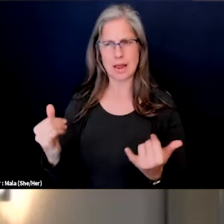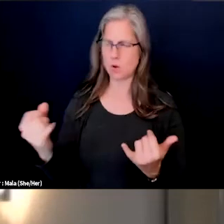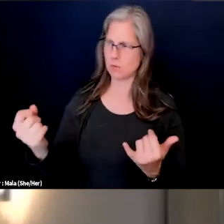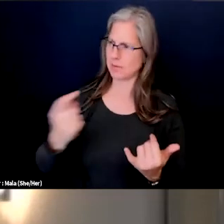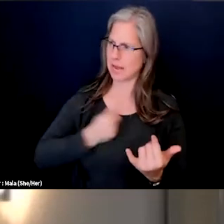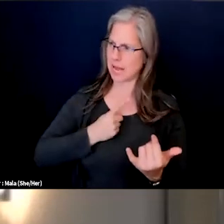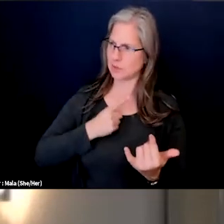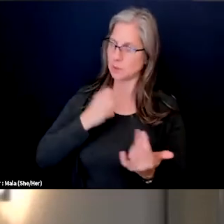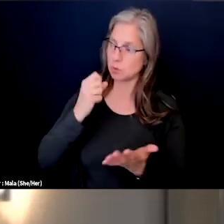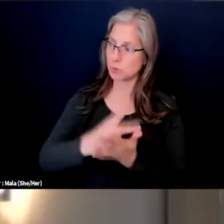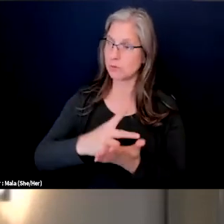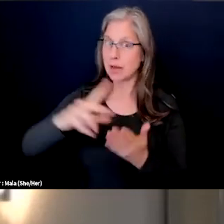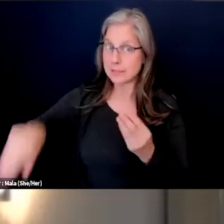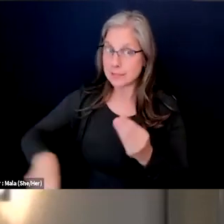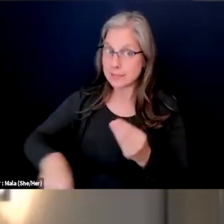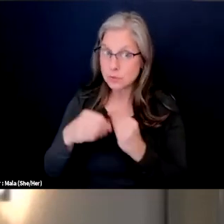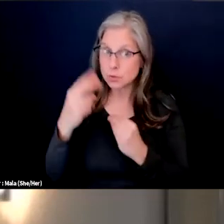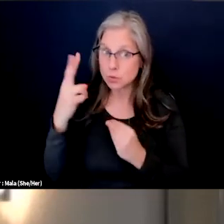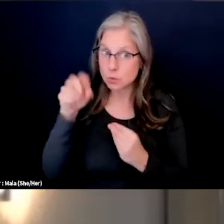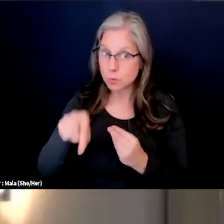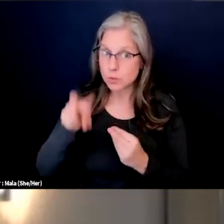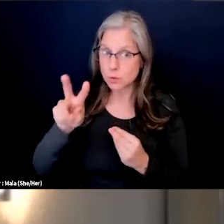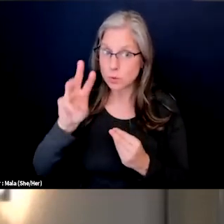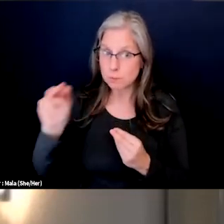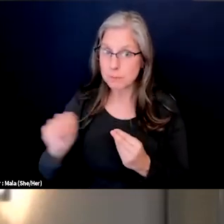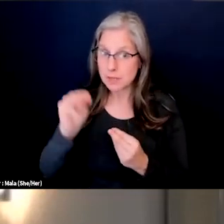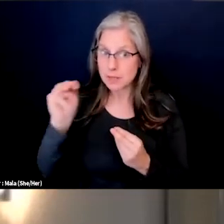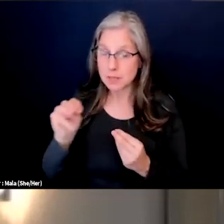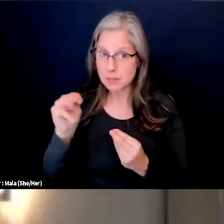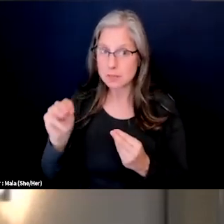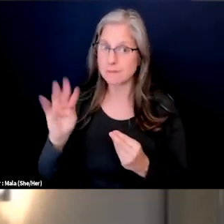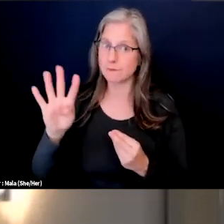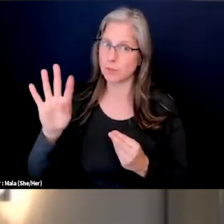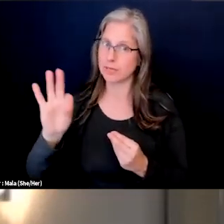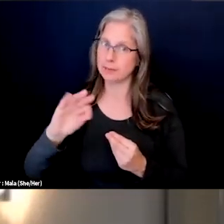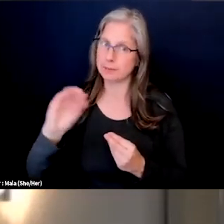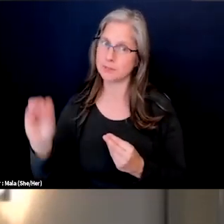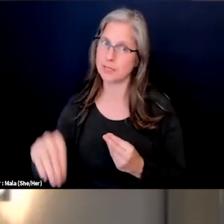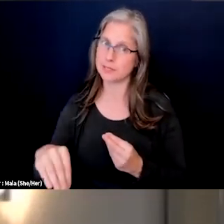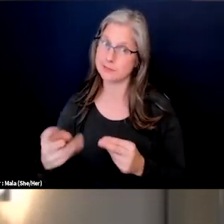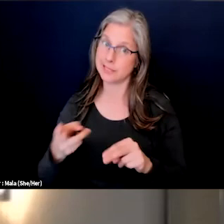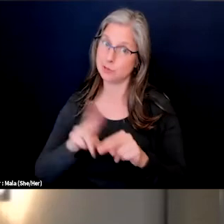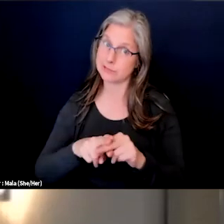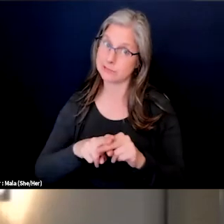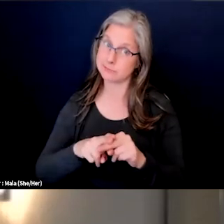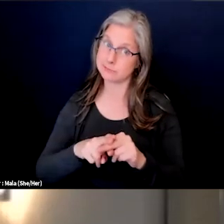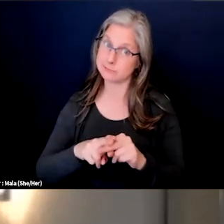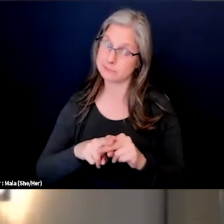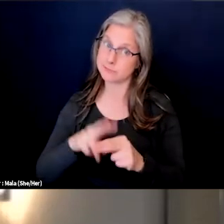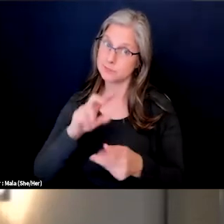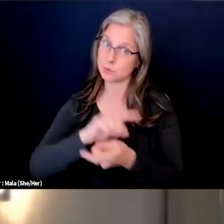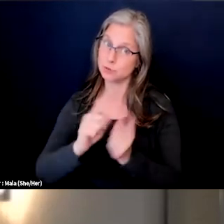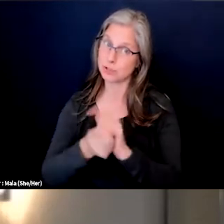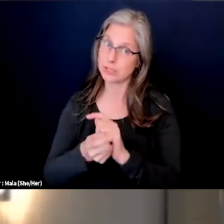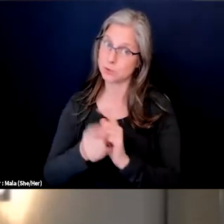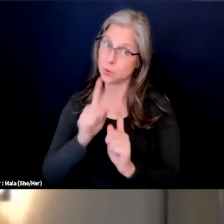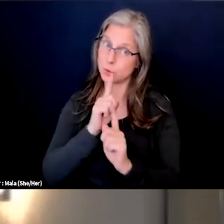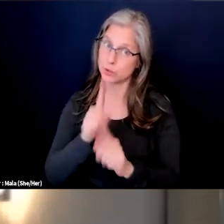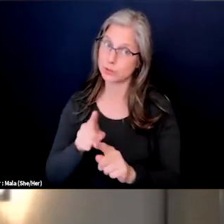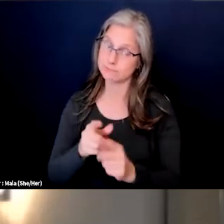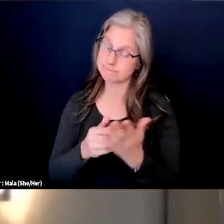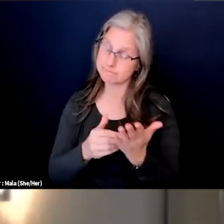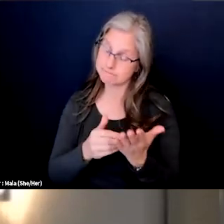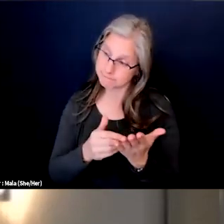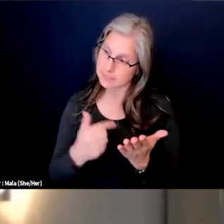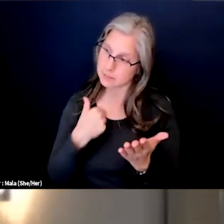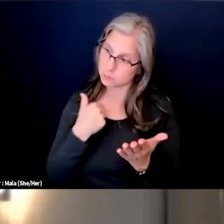asked to approve an additional $2.2 million, which is a 49% increase of a change order. And